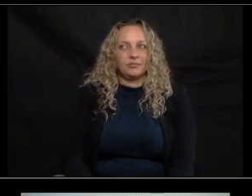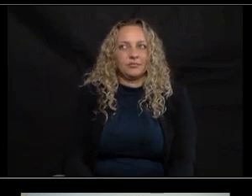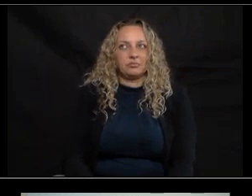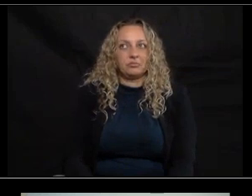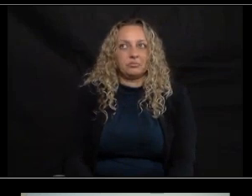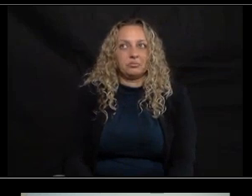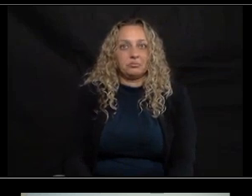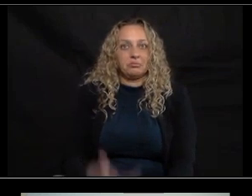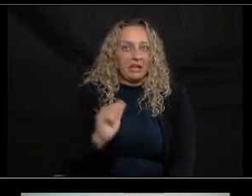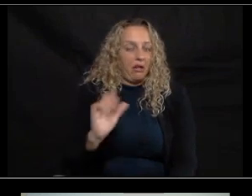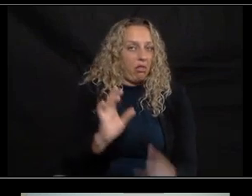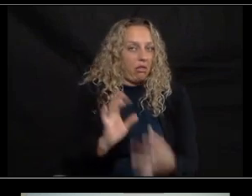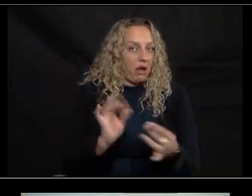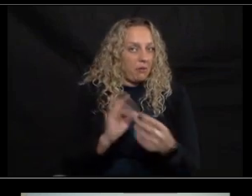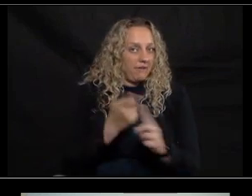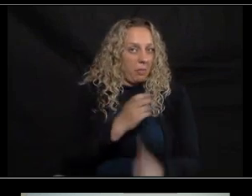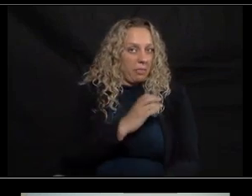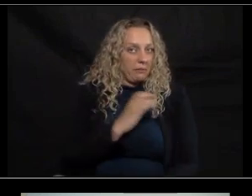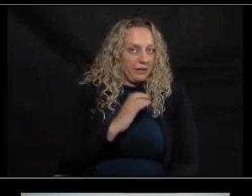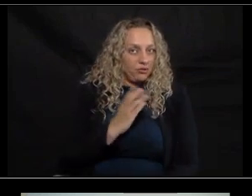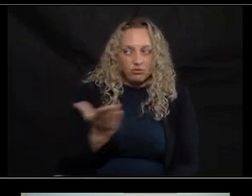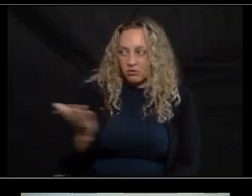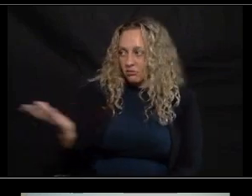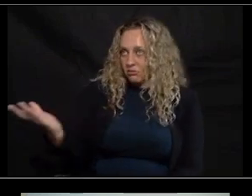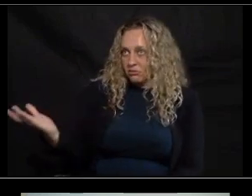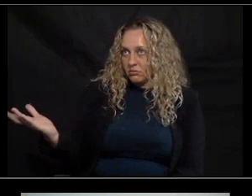Is there any other comments from the commission?